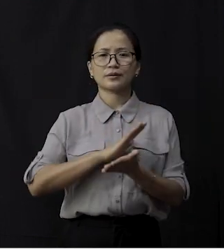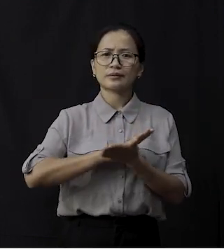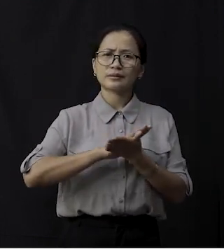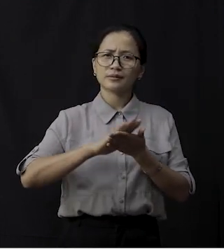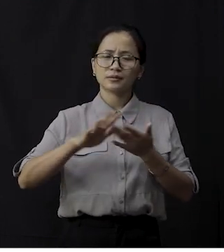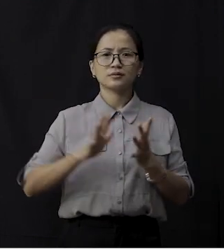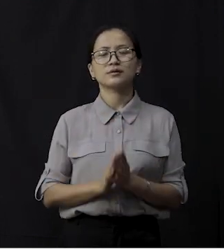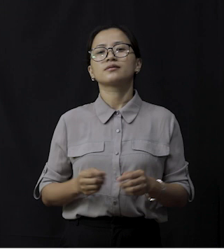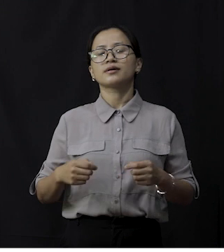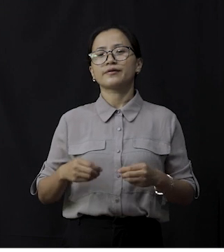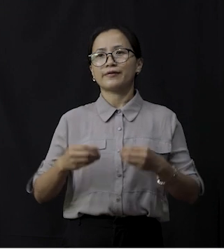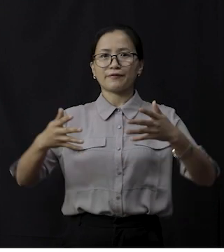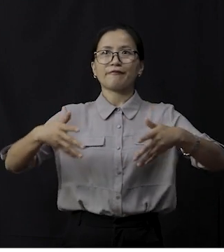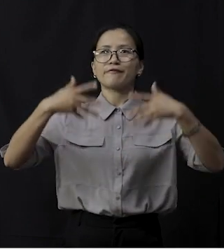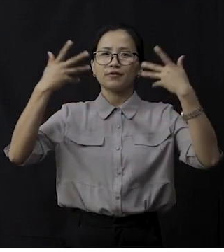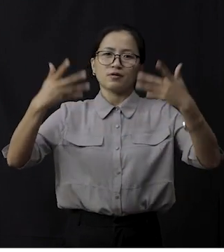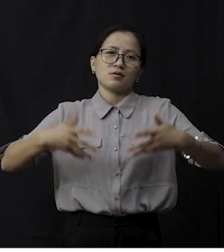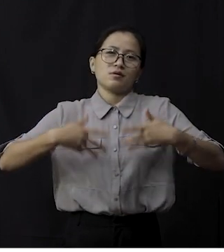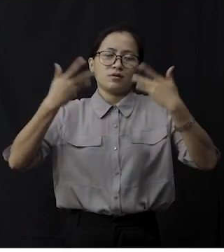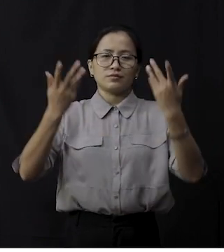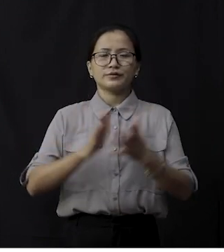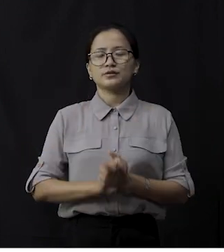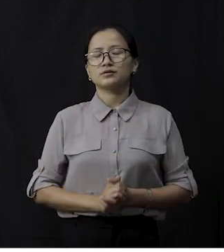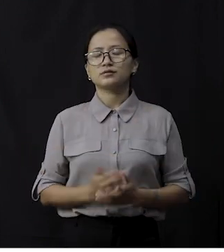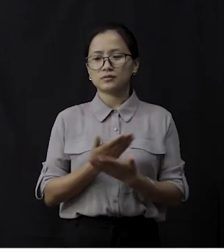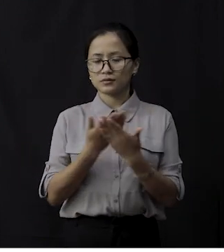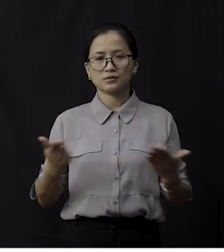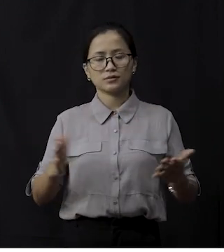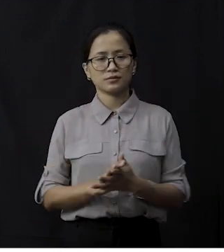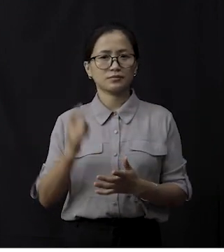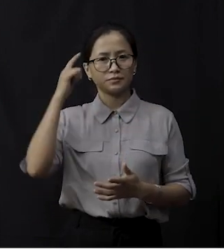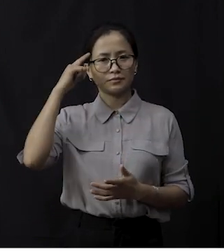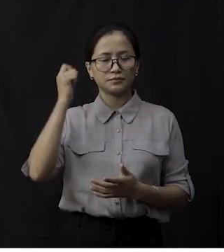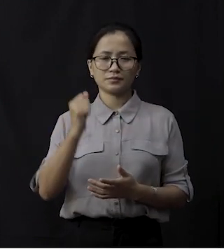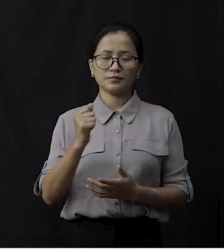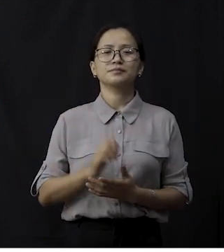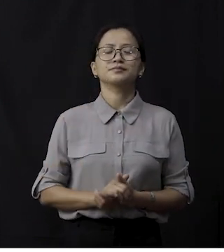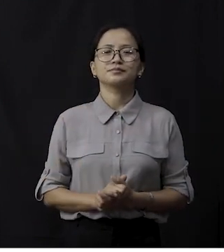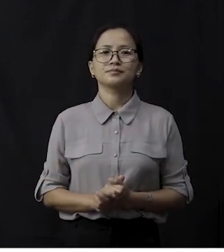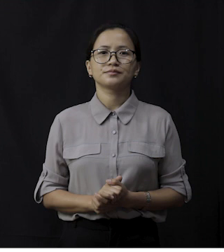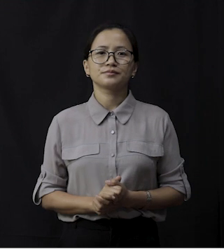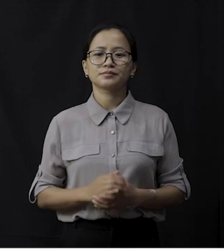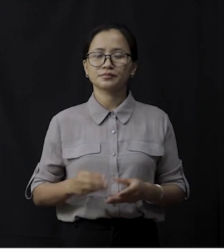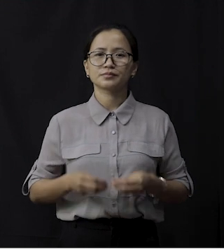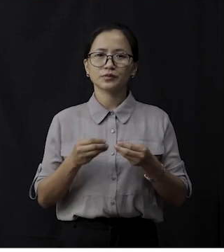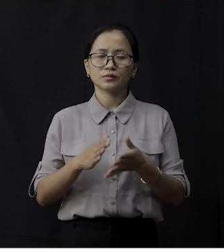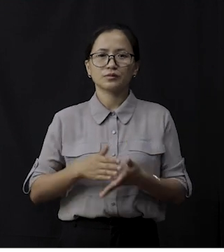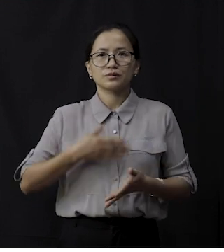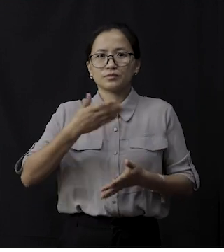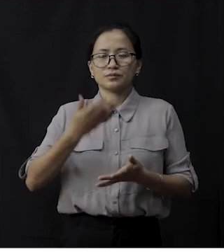and fresh. So these are the things that you need to keep in mind. Plants are living things. They grow and